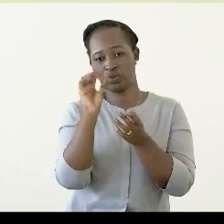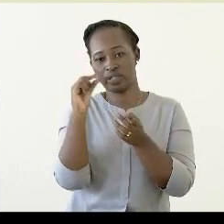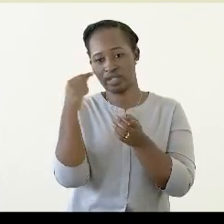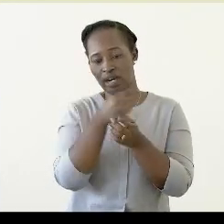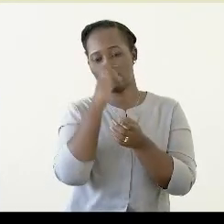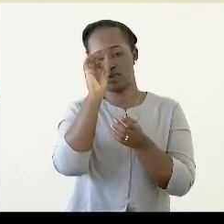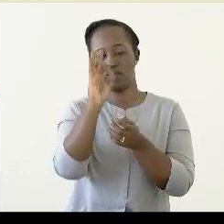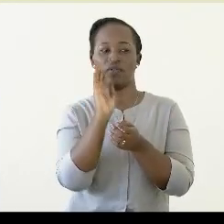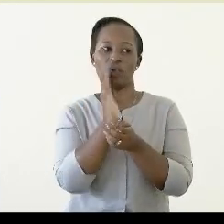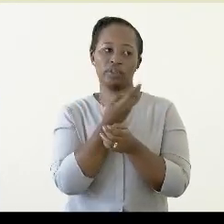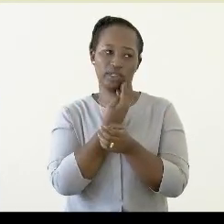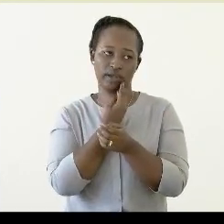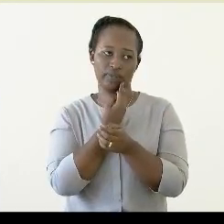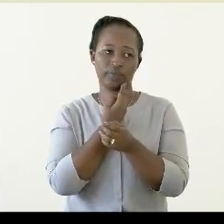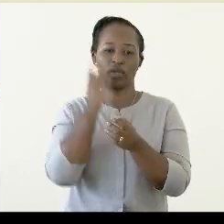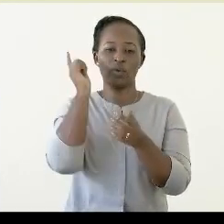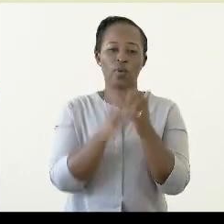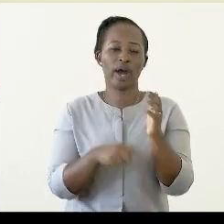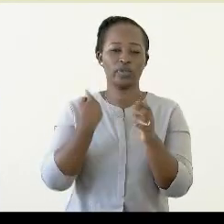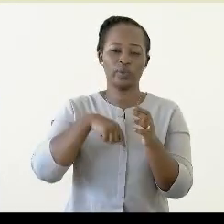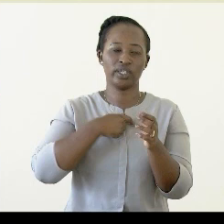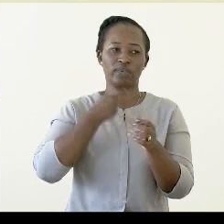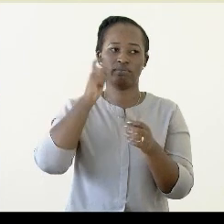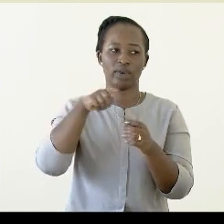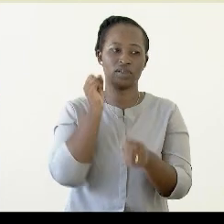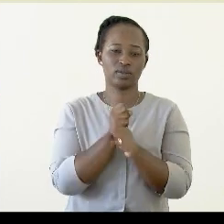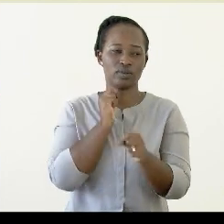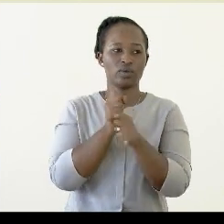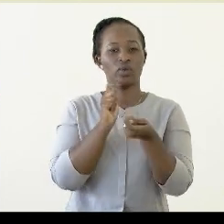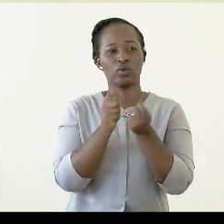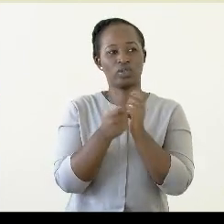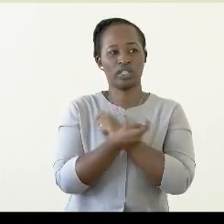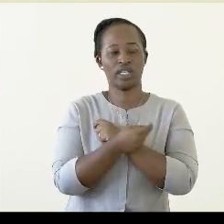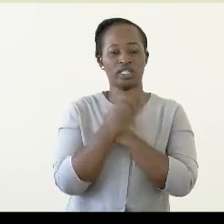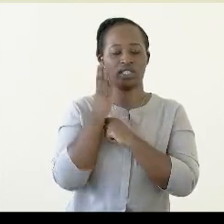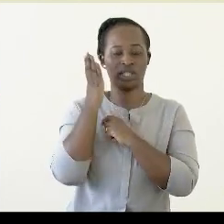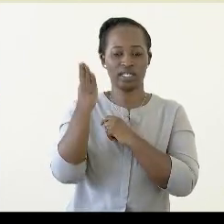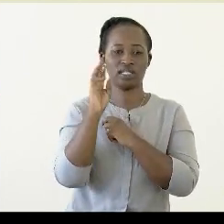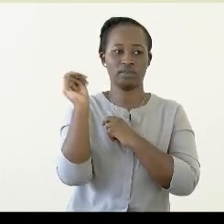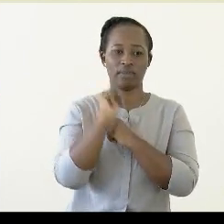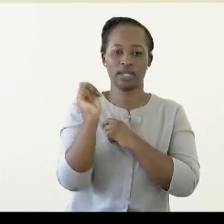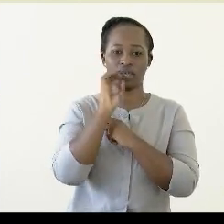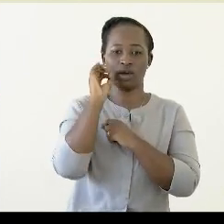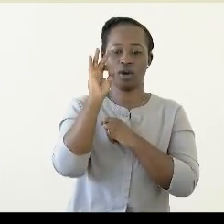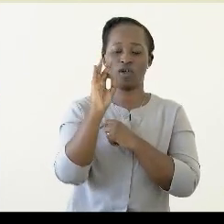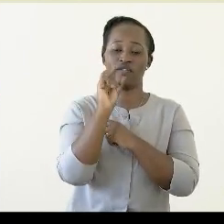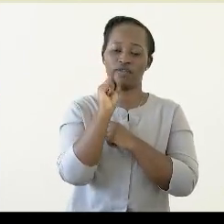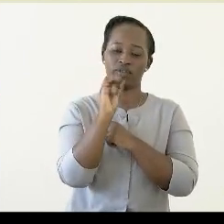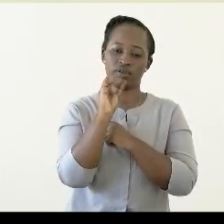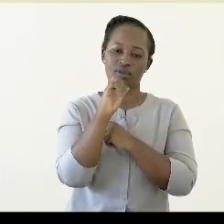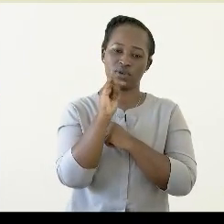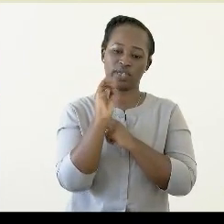water. What do we have to do to change this mass of solute to